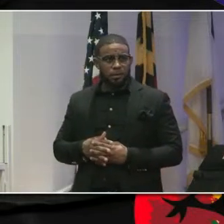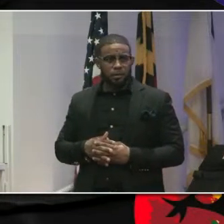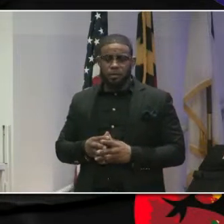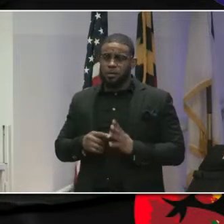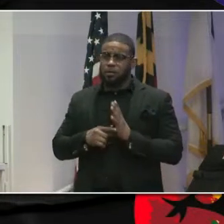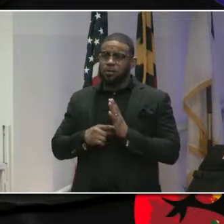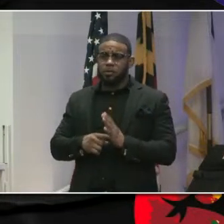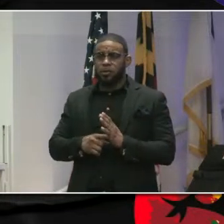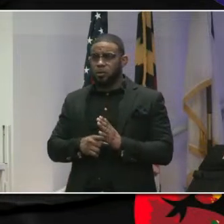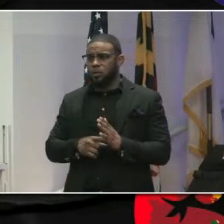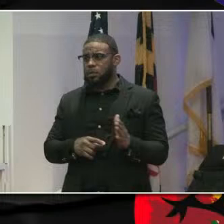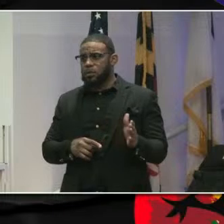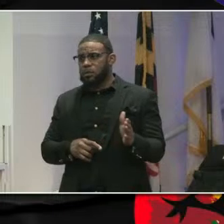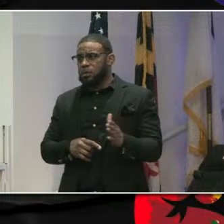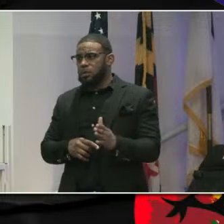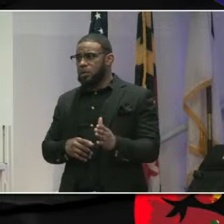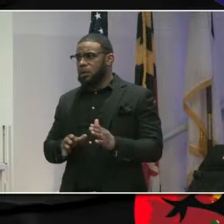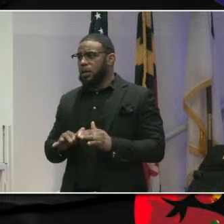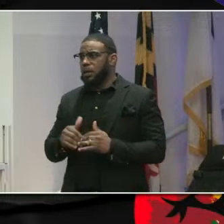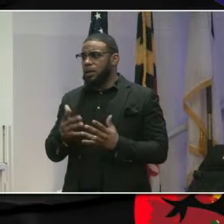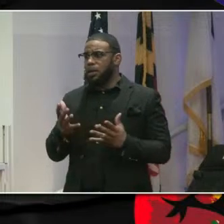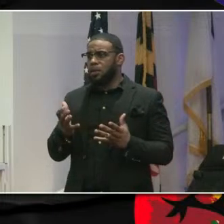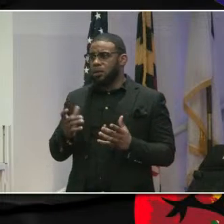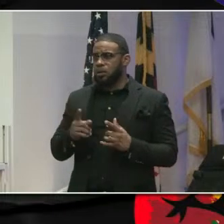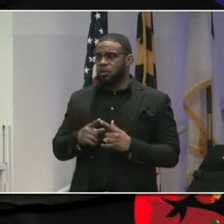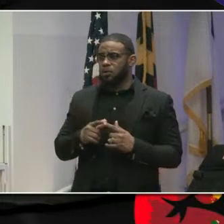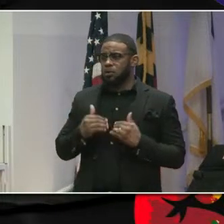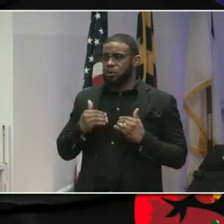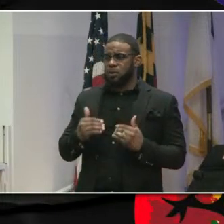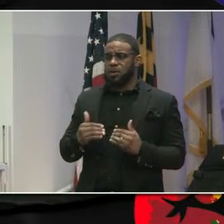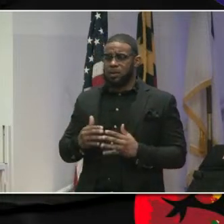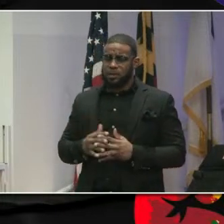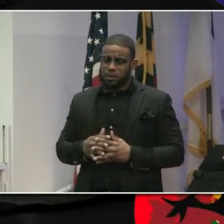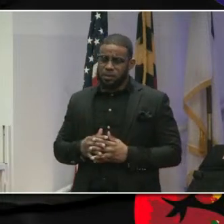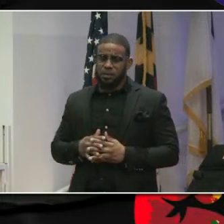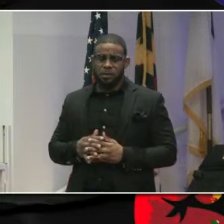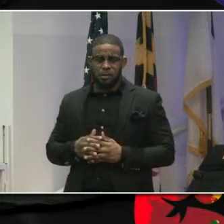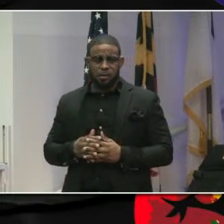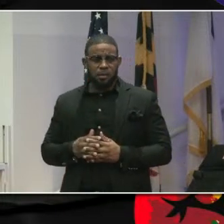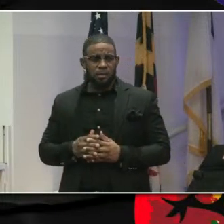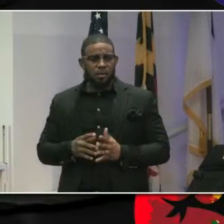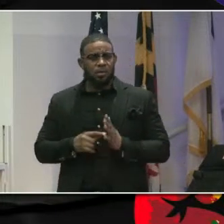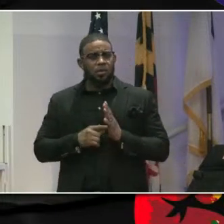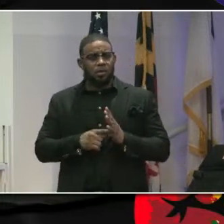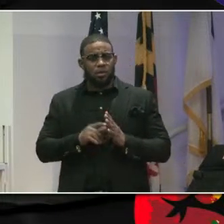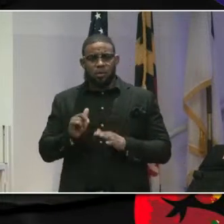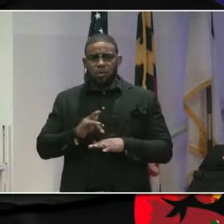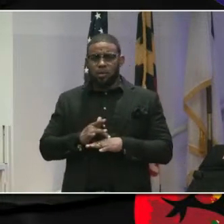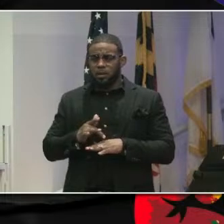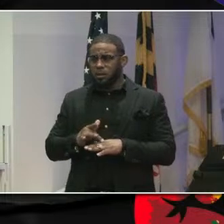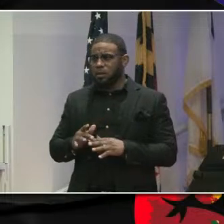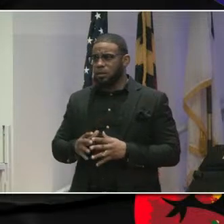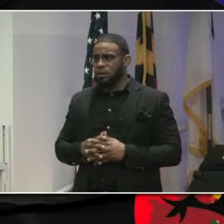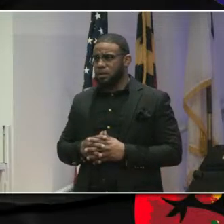Show you how he wants you to proceed. Show your space.